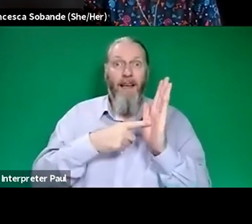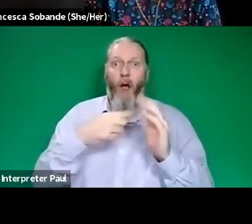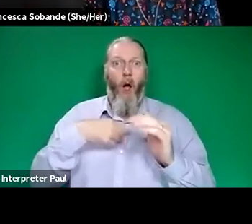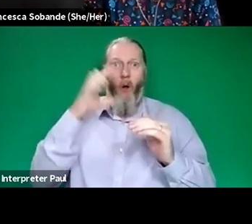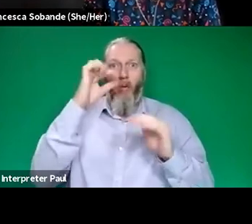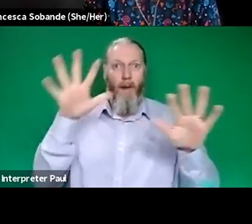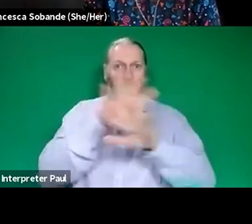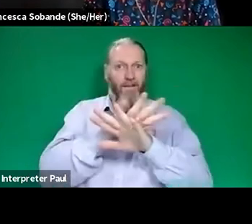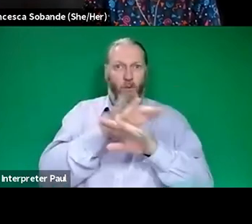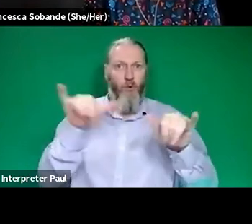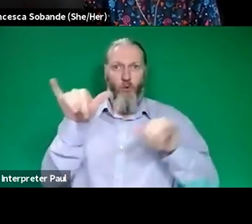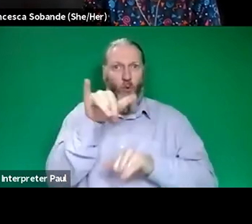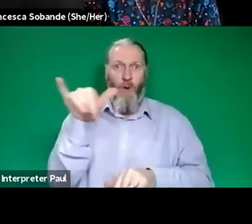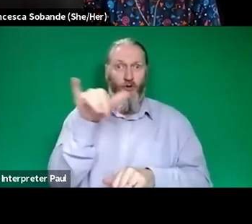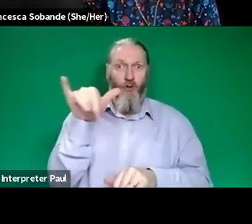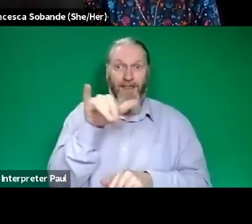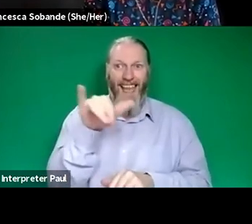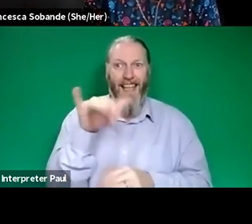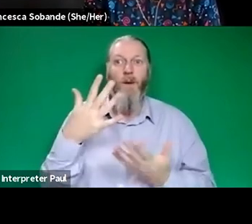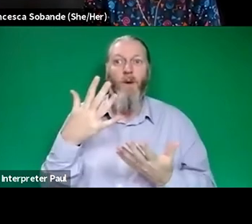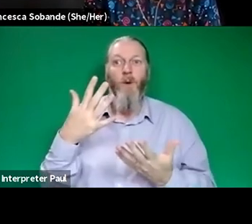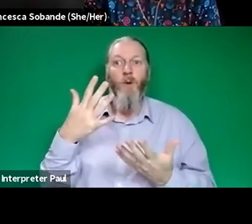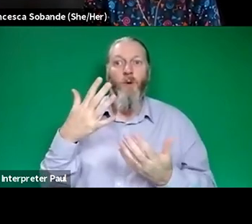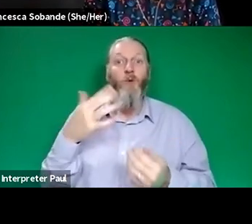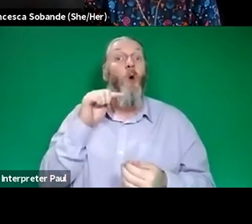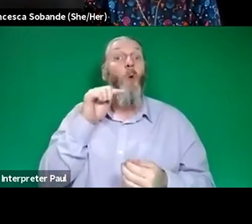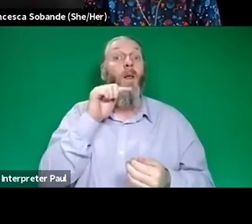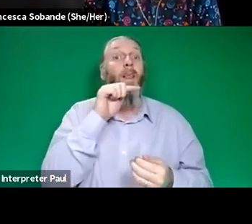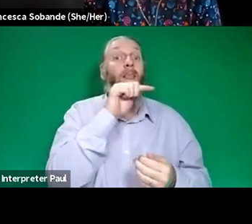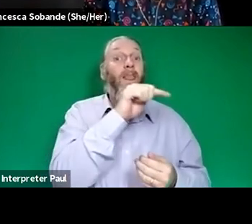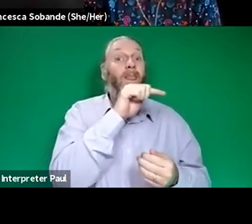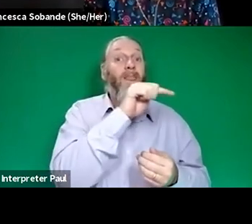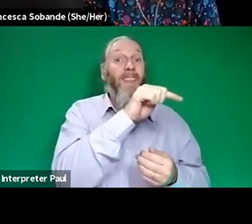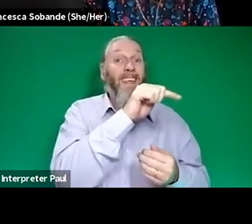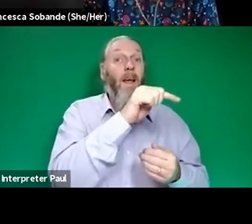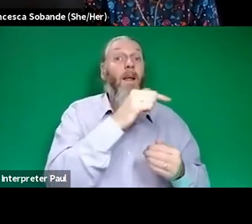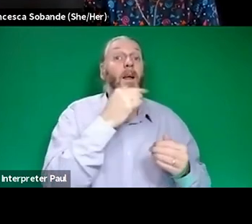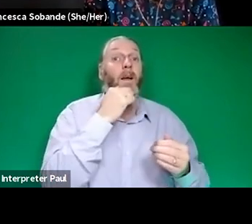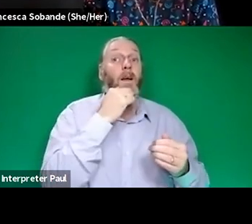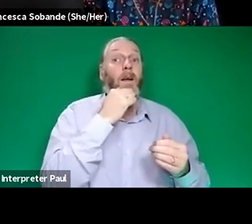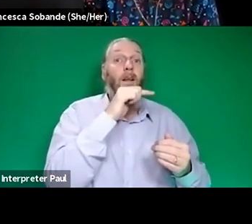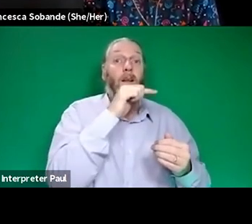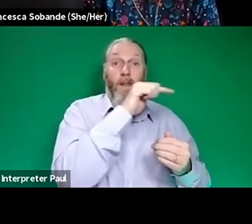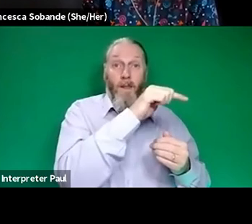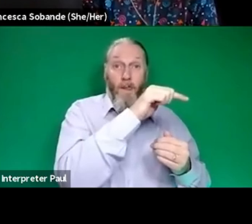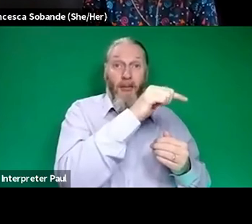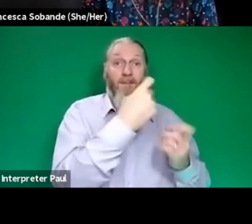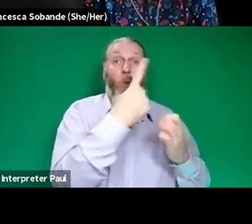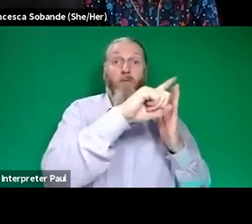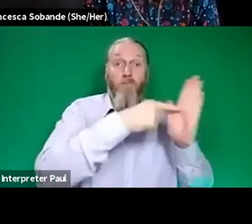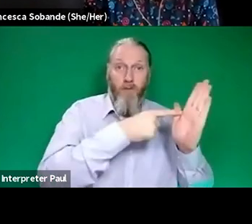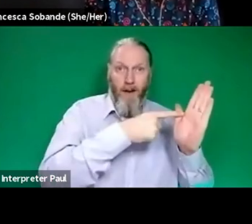called the project I was referring to about the capturing of the shadows, Hello Lamppost, Hello Lamppost is one project